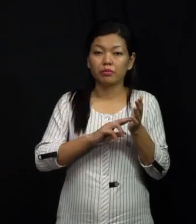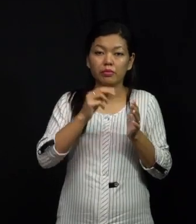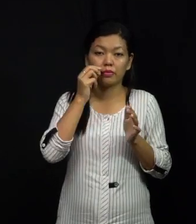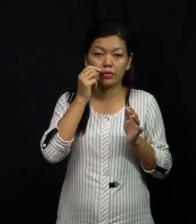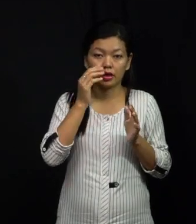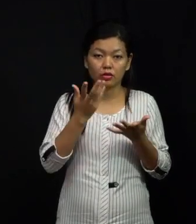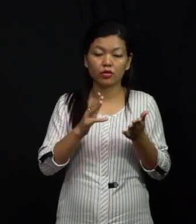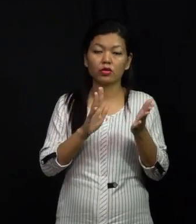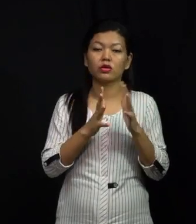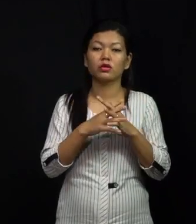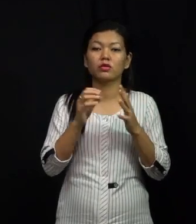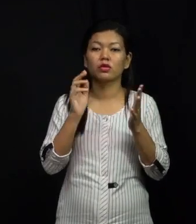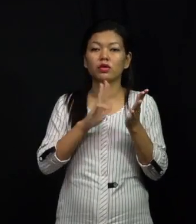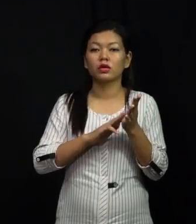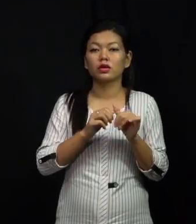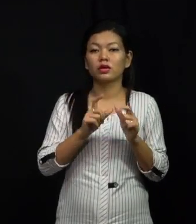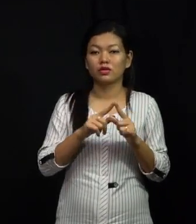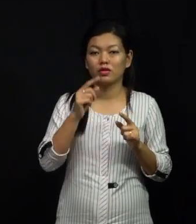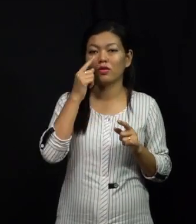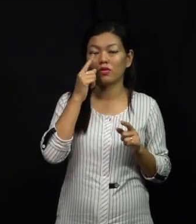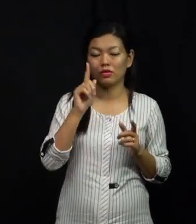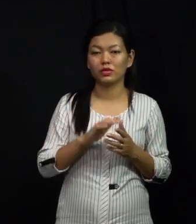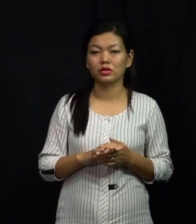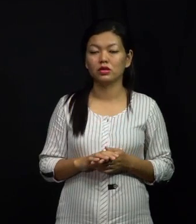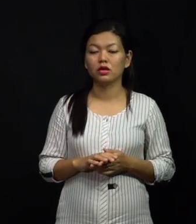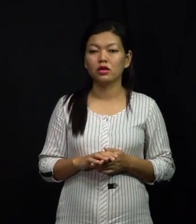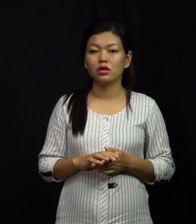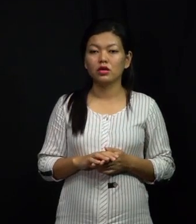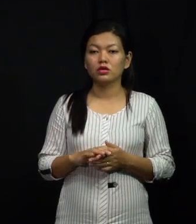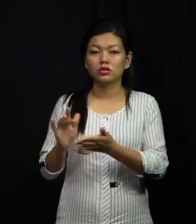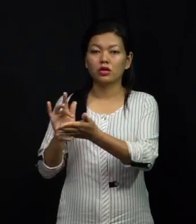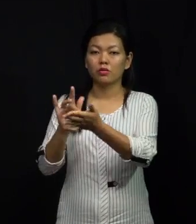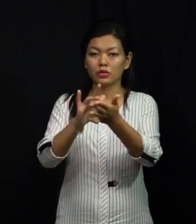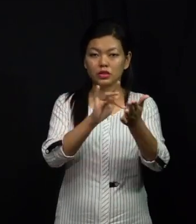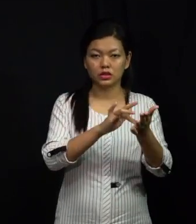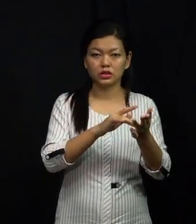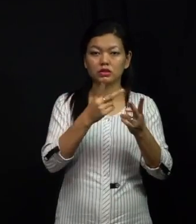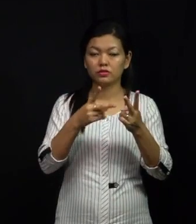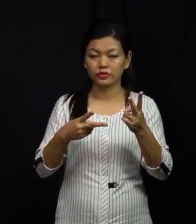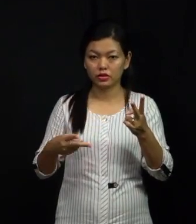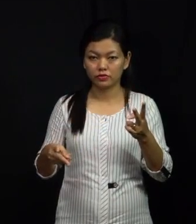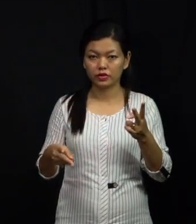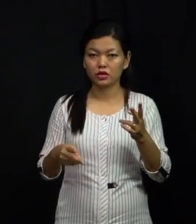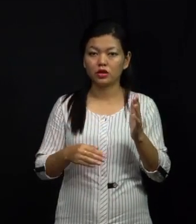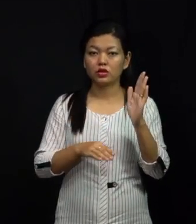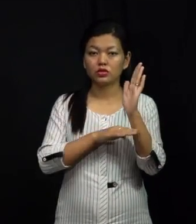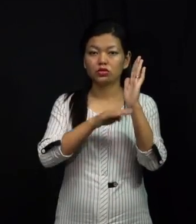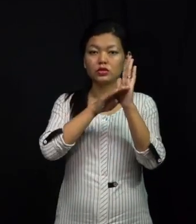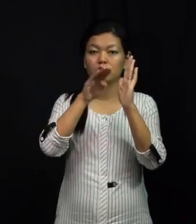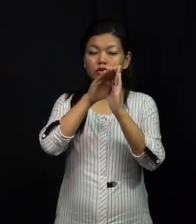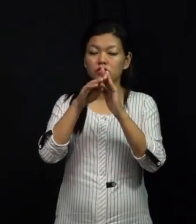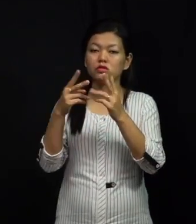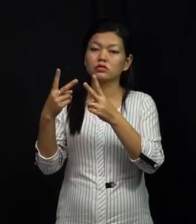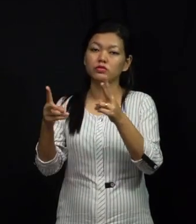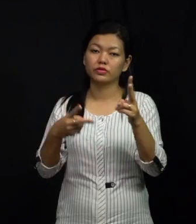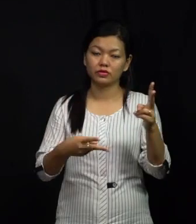according to culture and according to countries, the stages will vary, okay? But roughly the